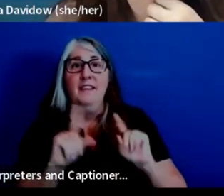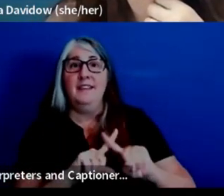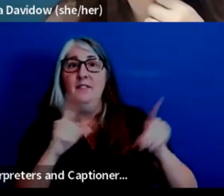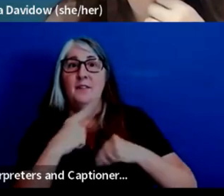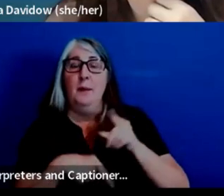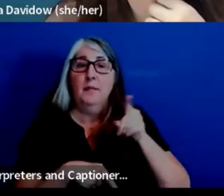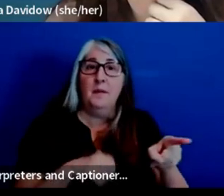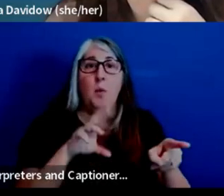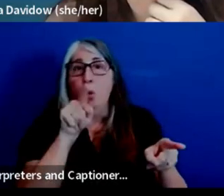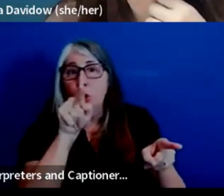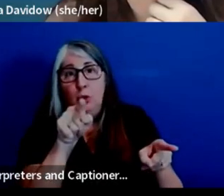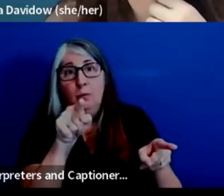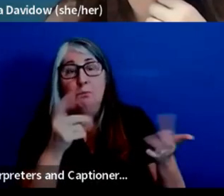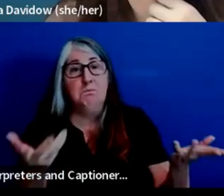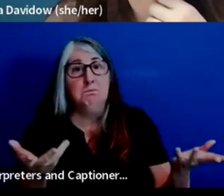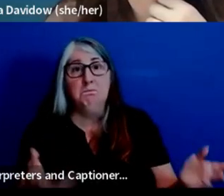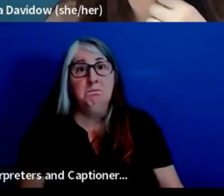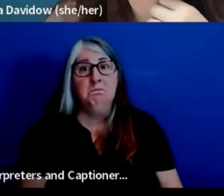yourself.